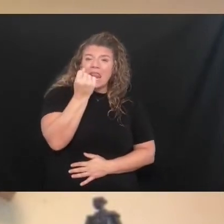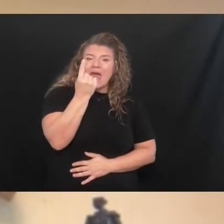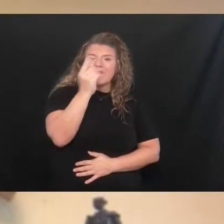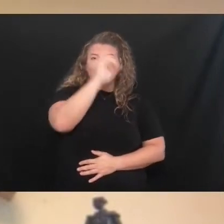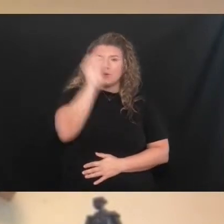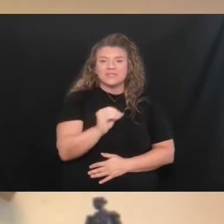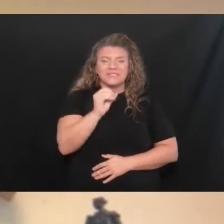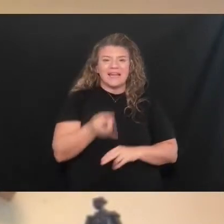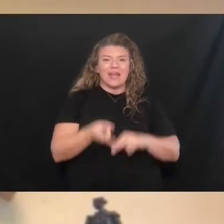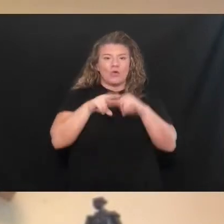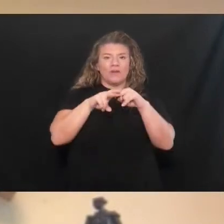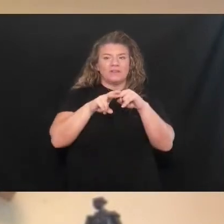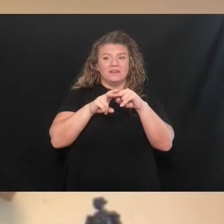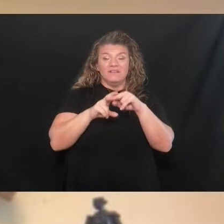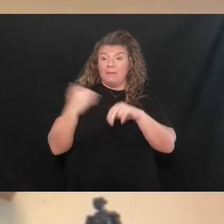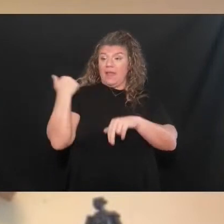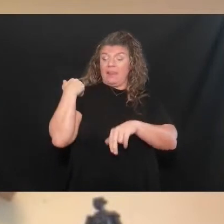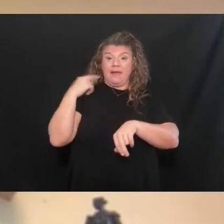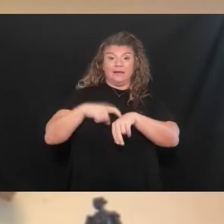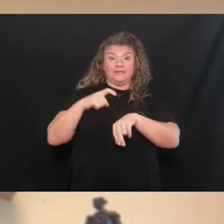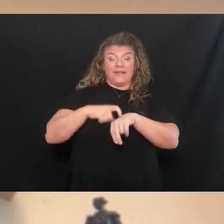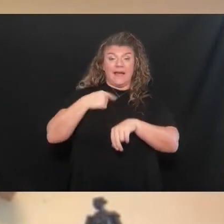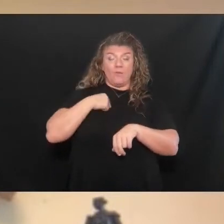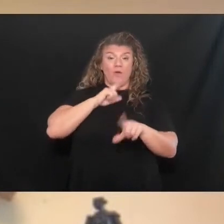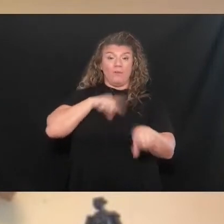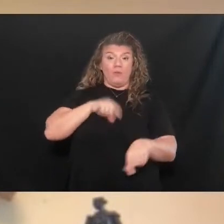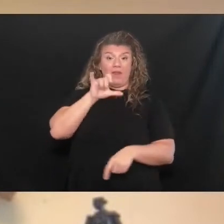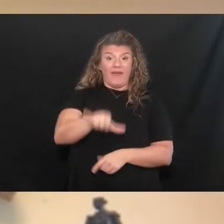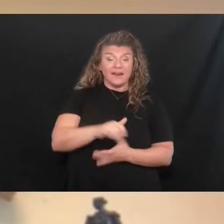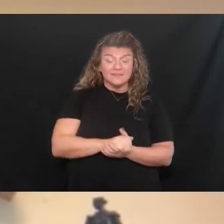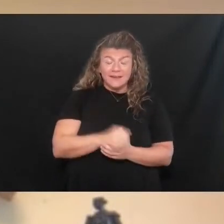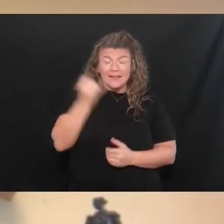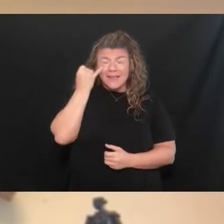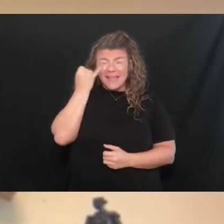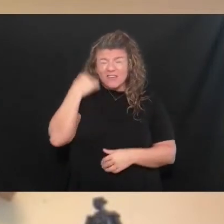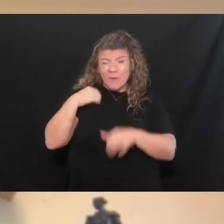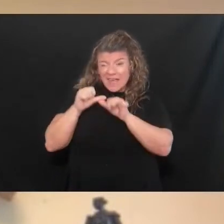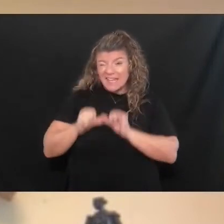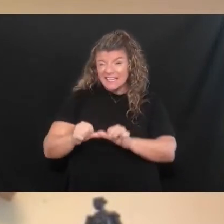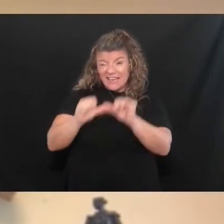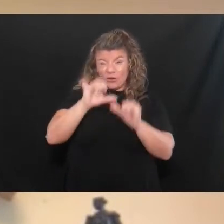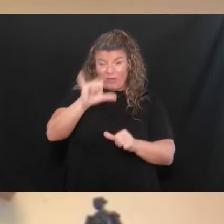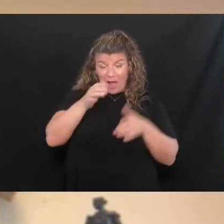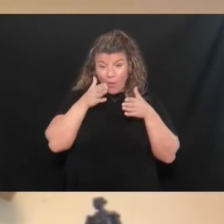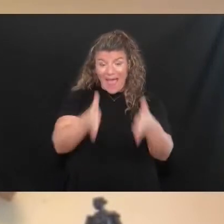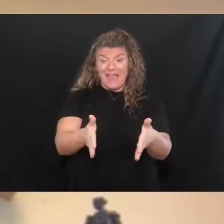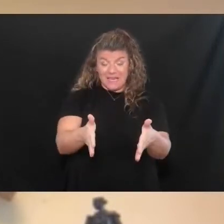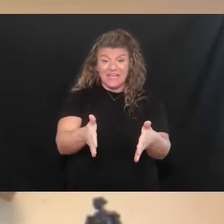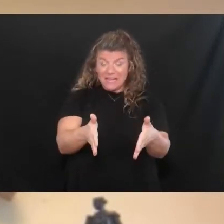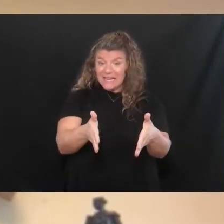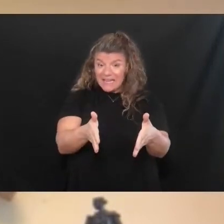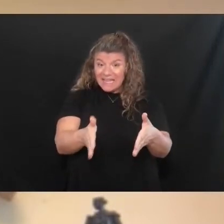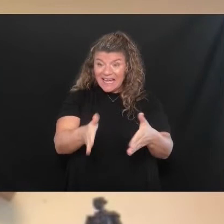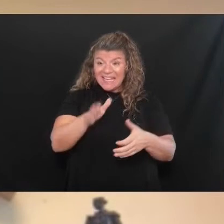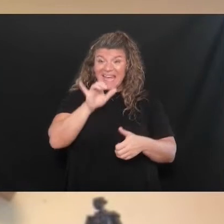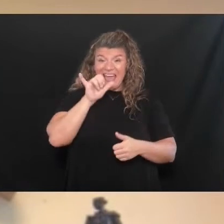increase from the last time that we reported that, West Virginia. If we continue this pace at that pace